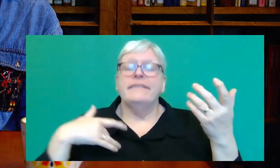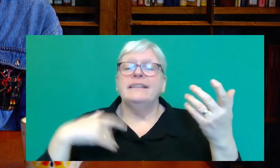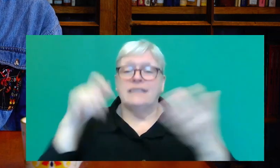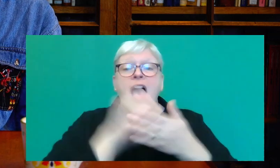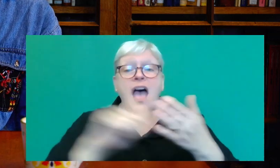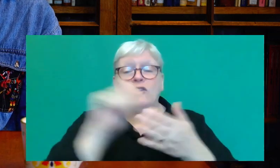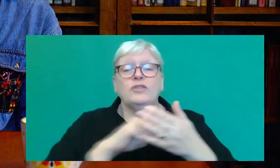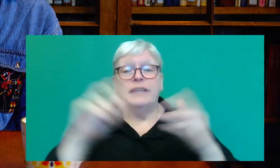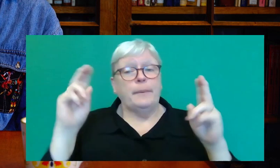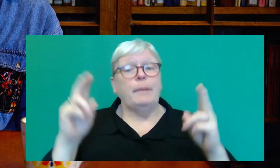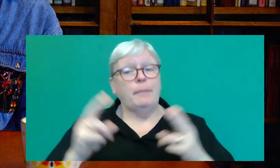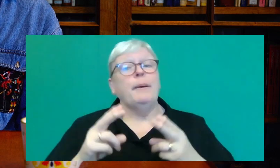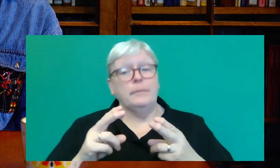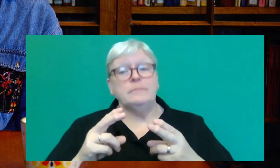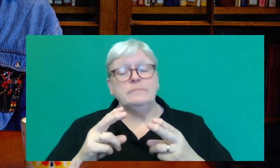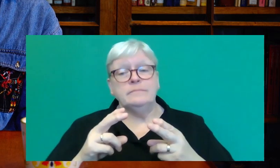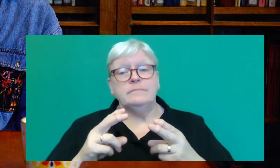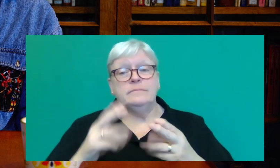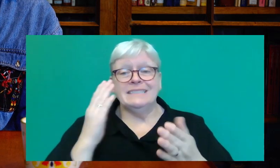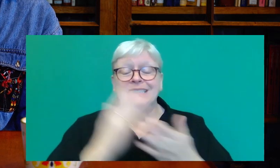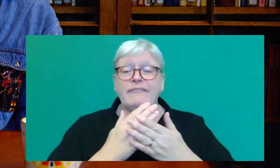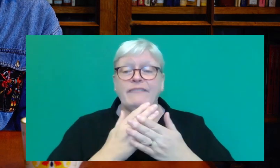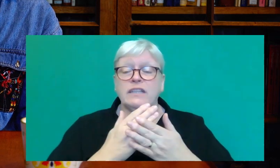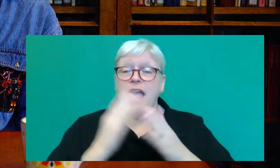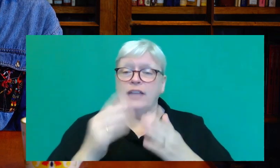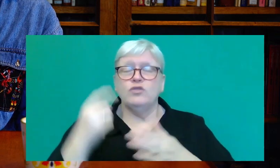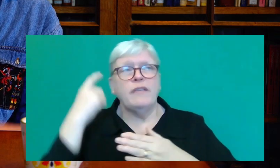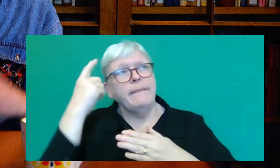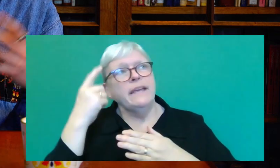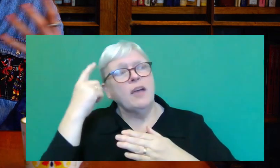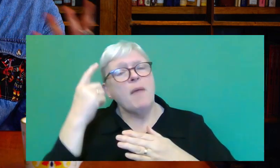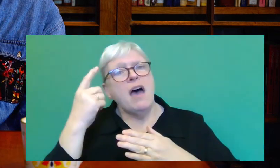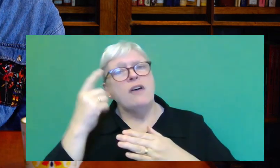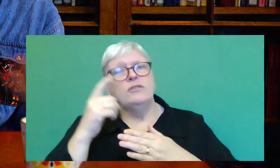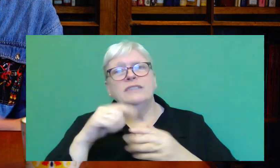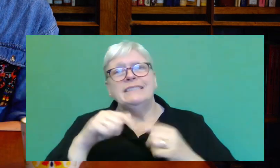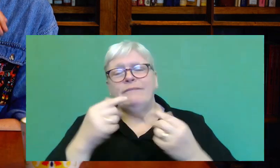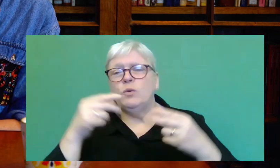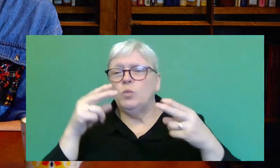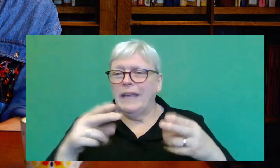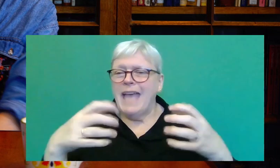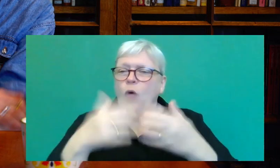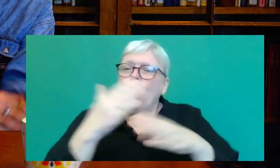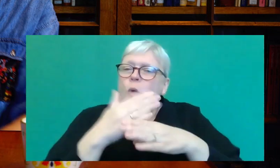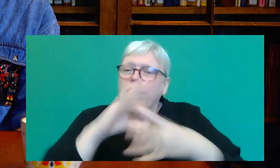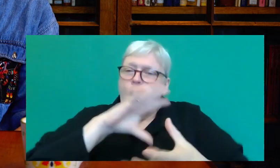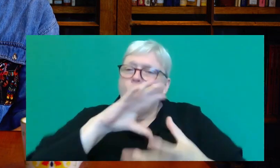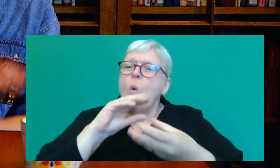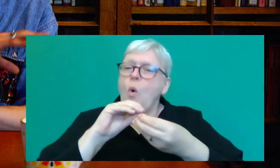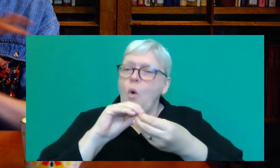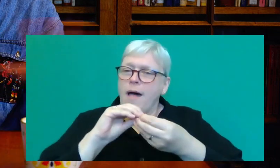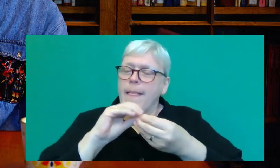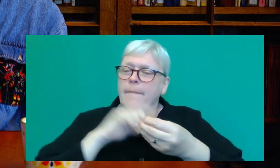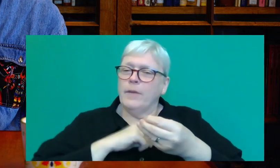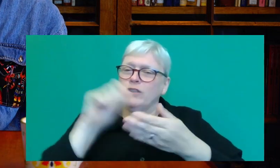and definitely had to think in a very strange manner about how it worked as a whole, because it was written in it